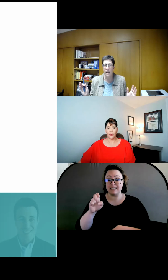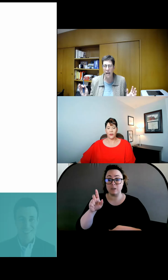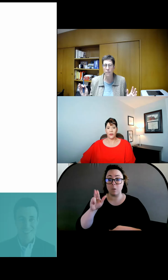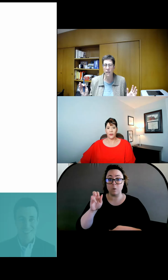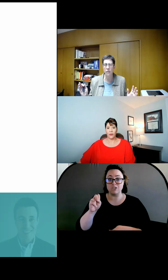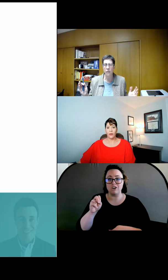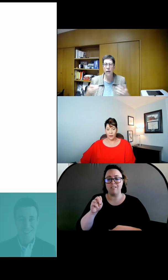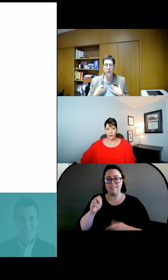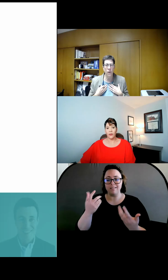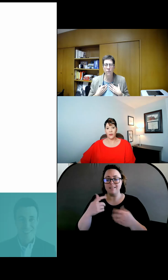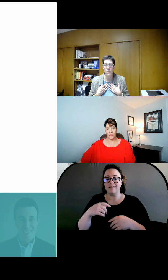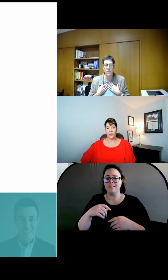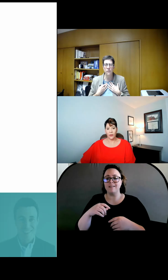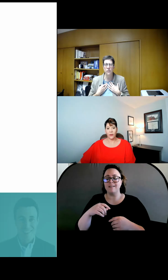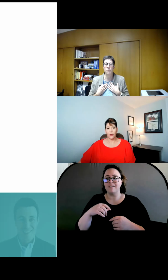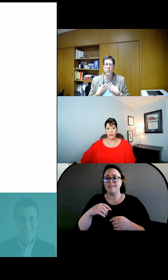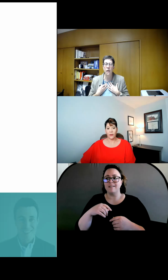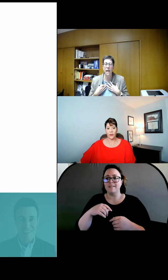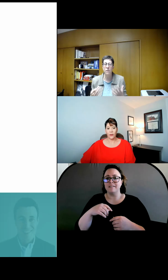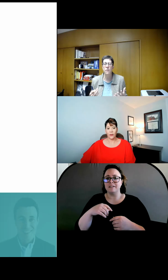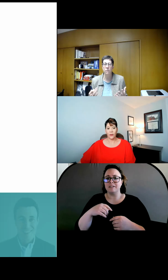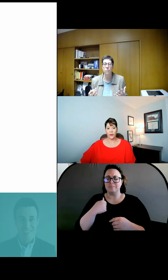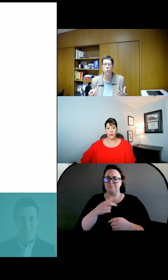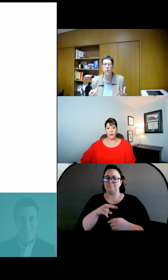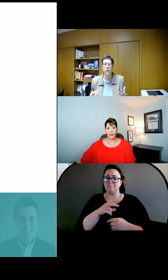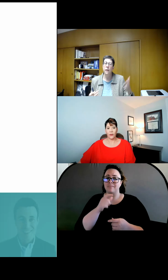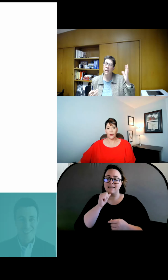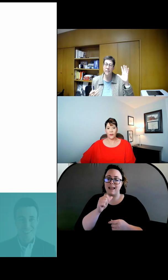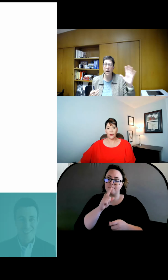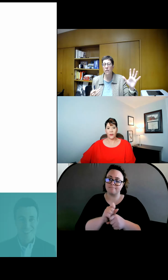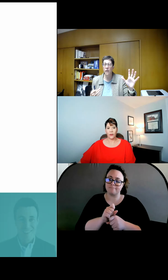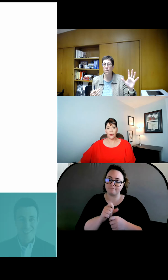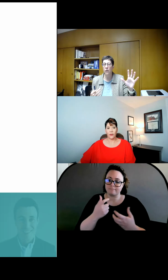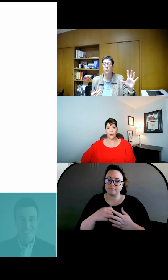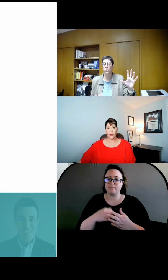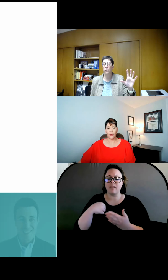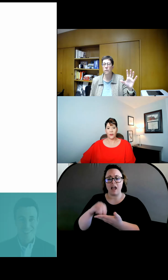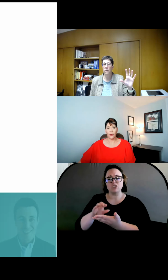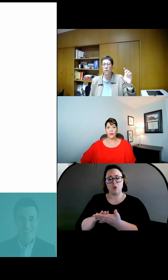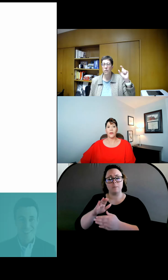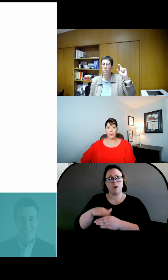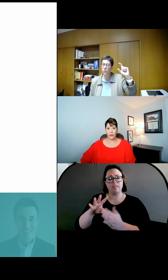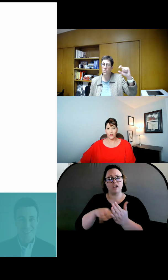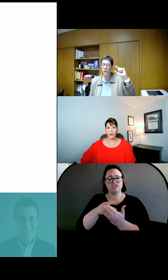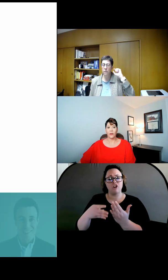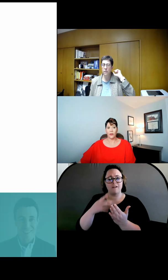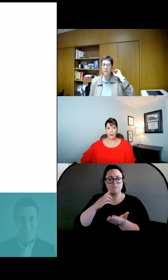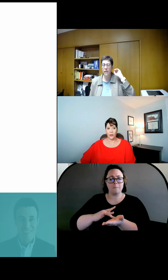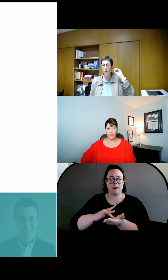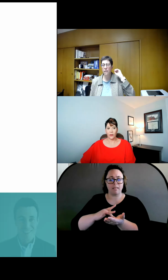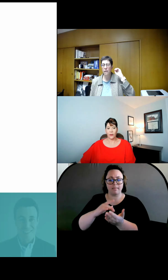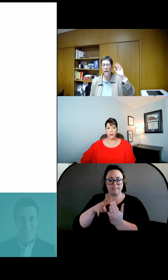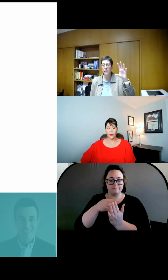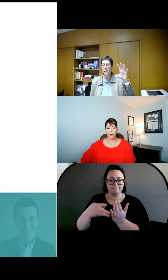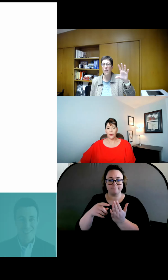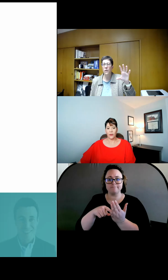that's not happening. I don't have a reasonable suspicion. I haven't made a report, and I document it on their chart. The older adult is